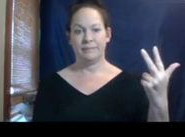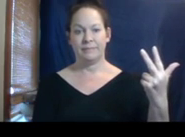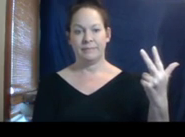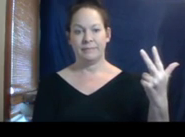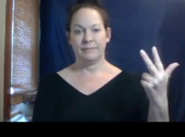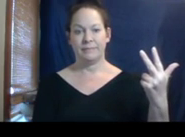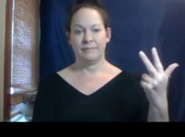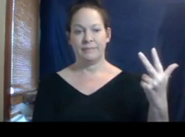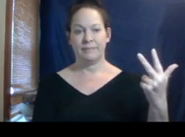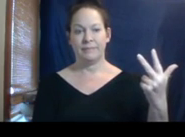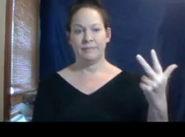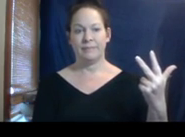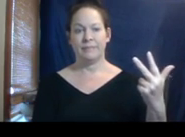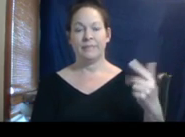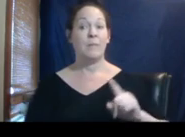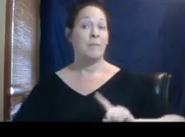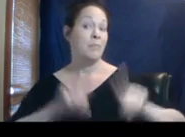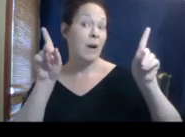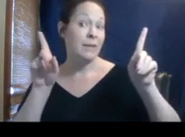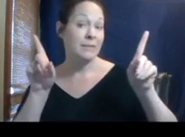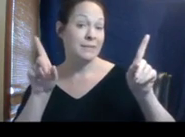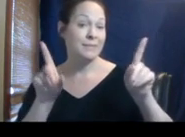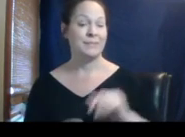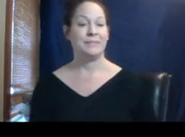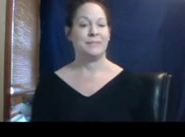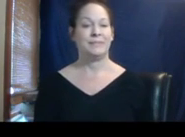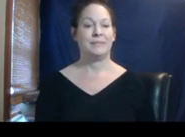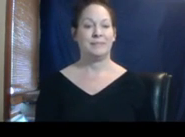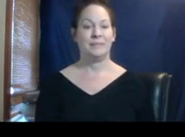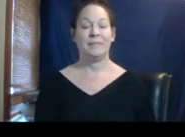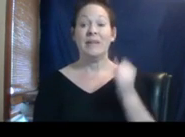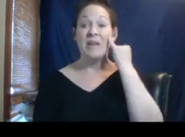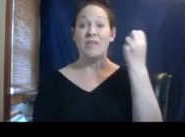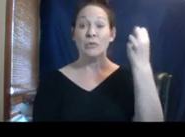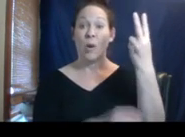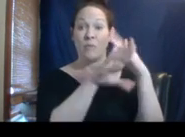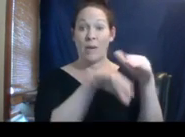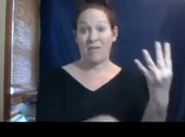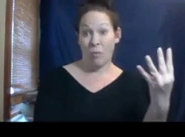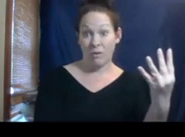But if I were to divide 12 by 4,